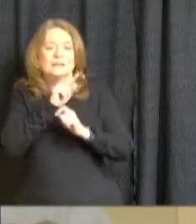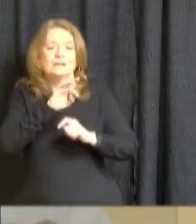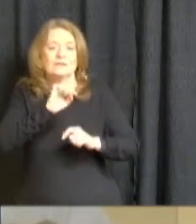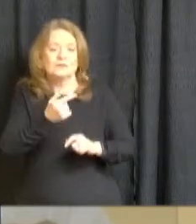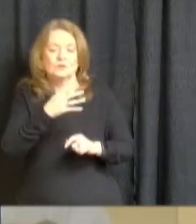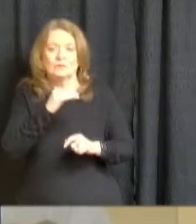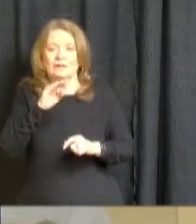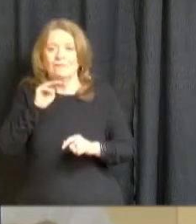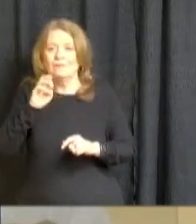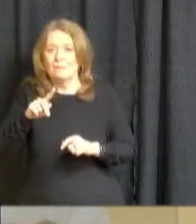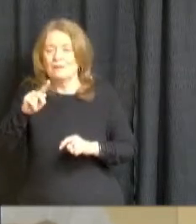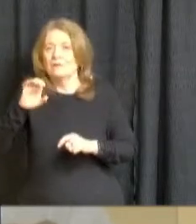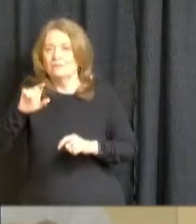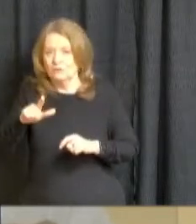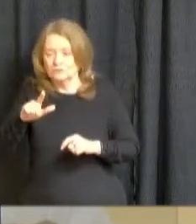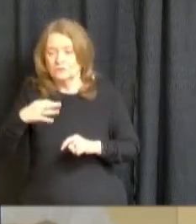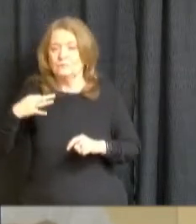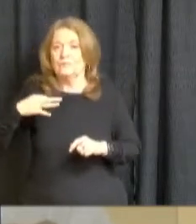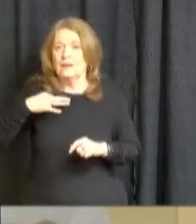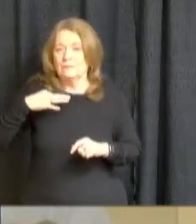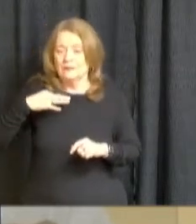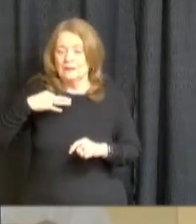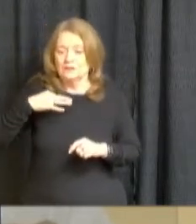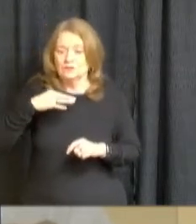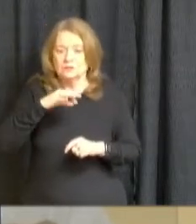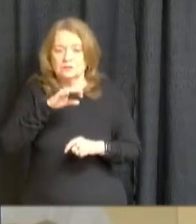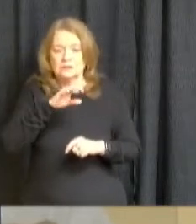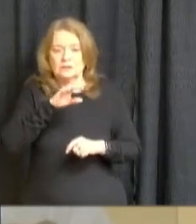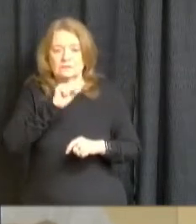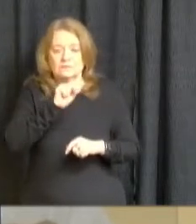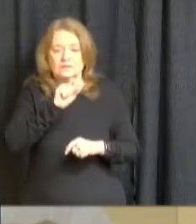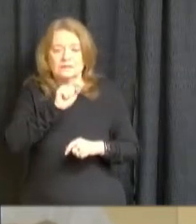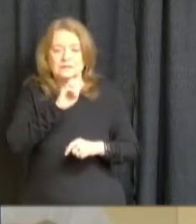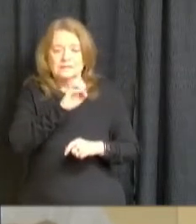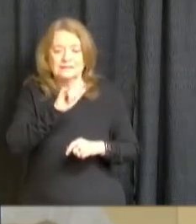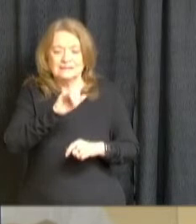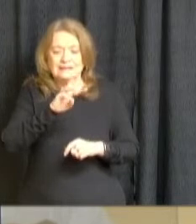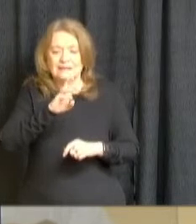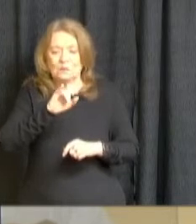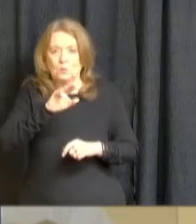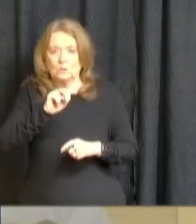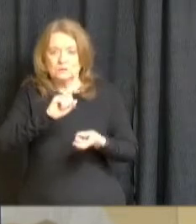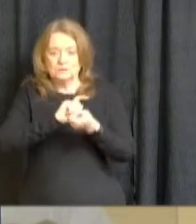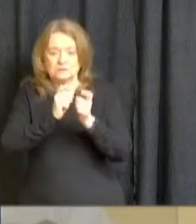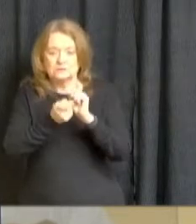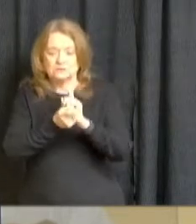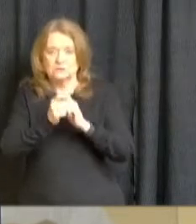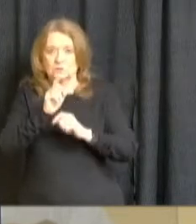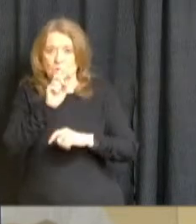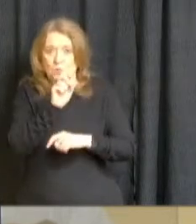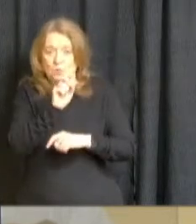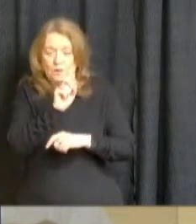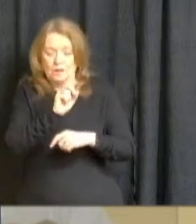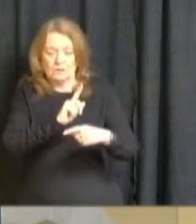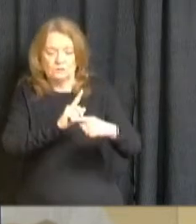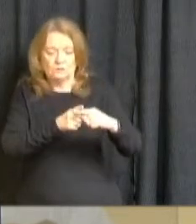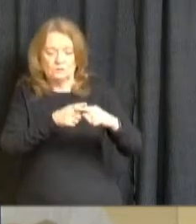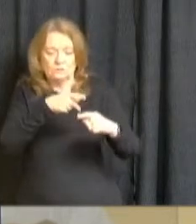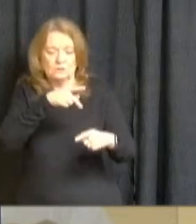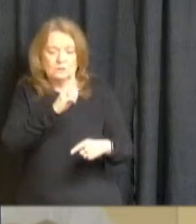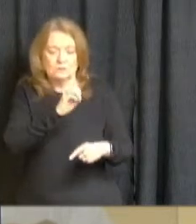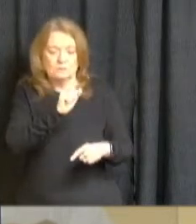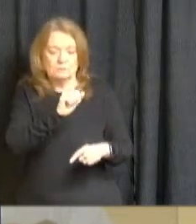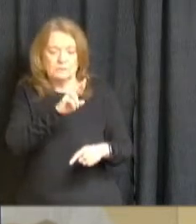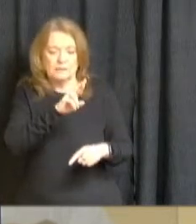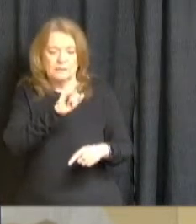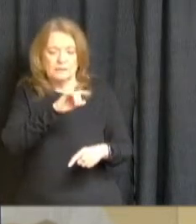and map of the city of Clarksville, application of C. Wilson for zone change on property located at the intersection P Ridge Road